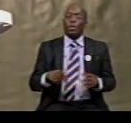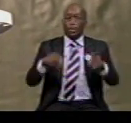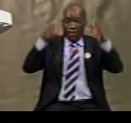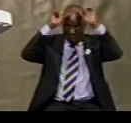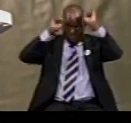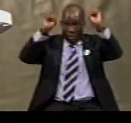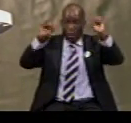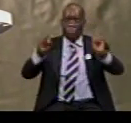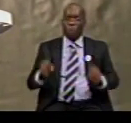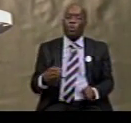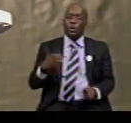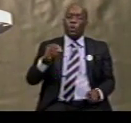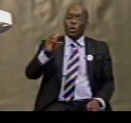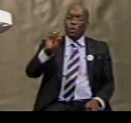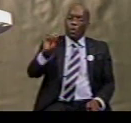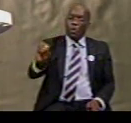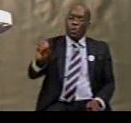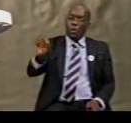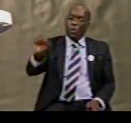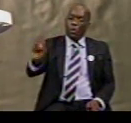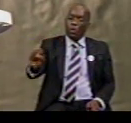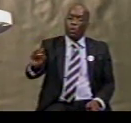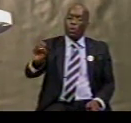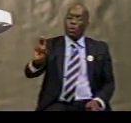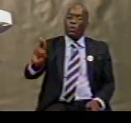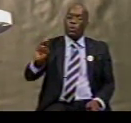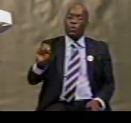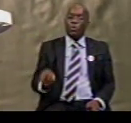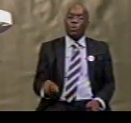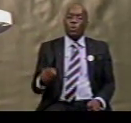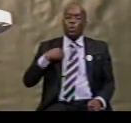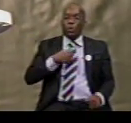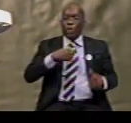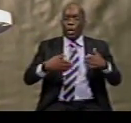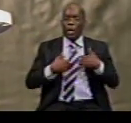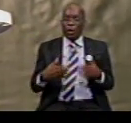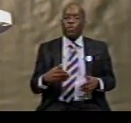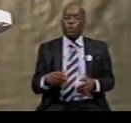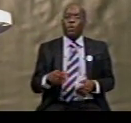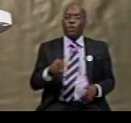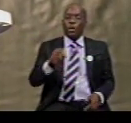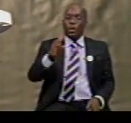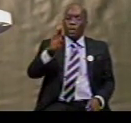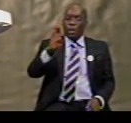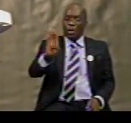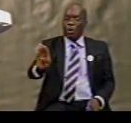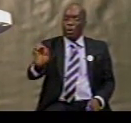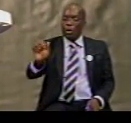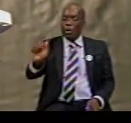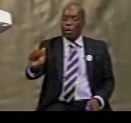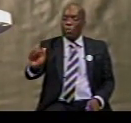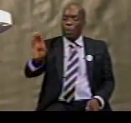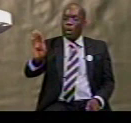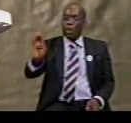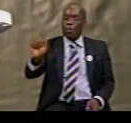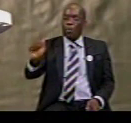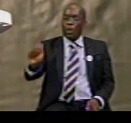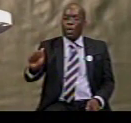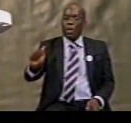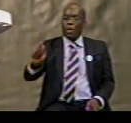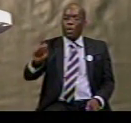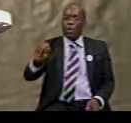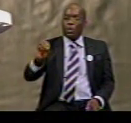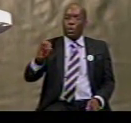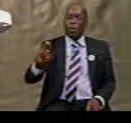have Kadun Ebnis Ababatope, Famewo, Osun State CAN Secretary. You